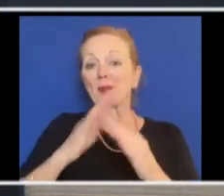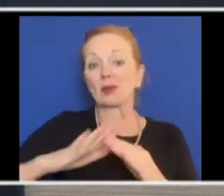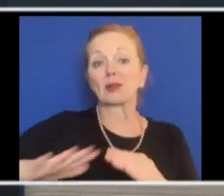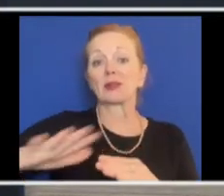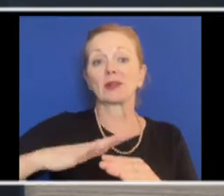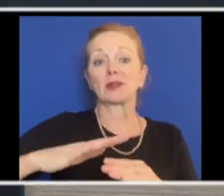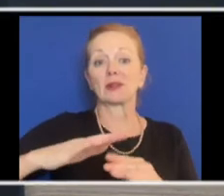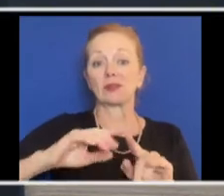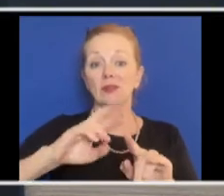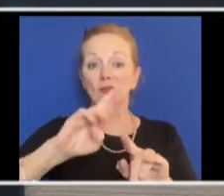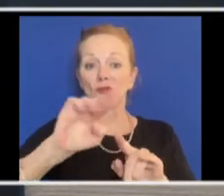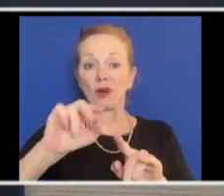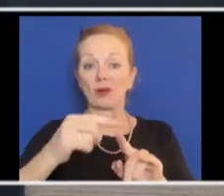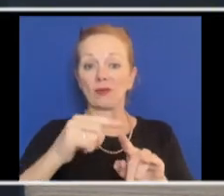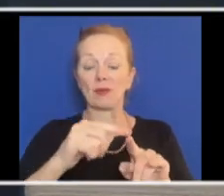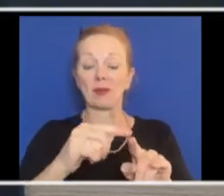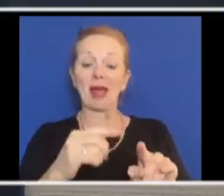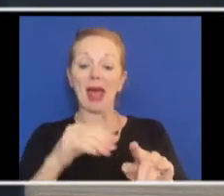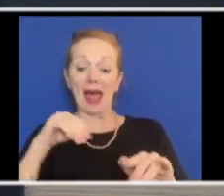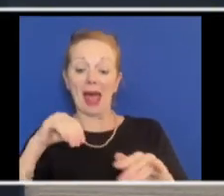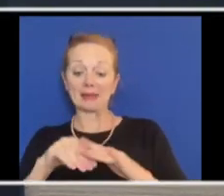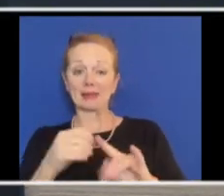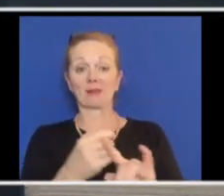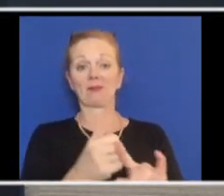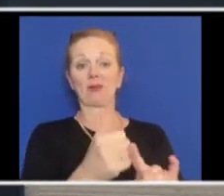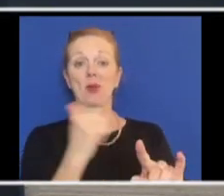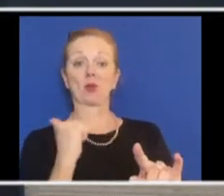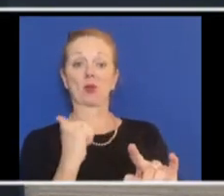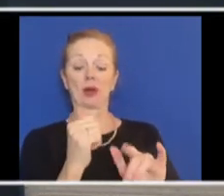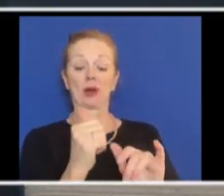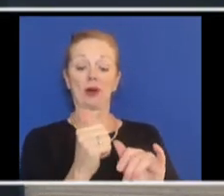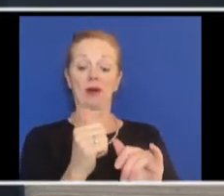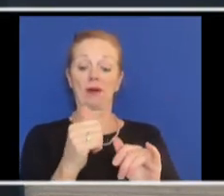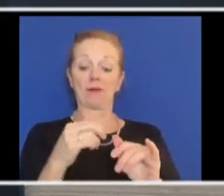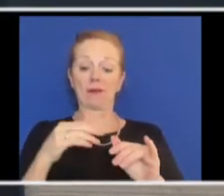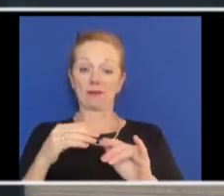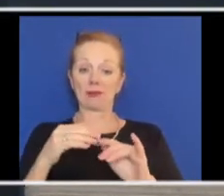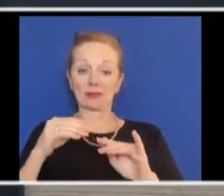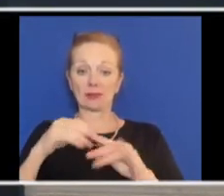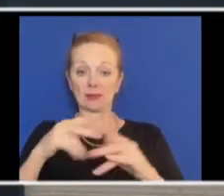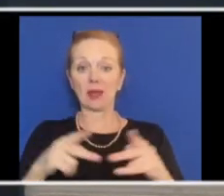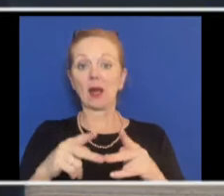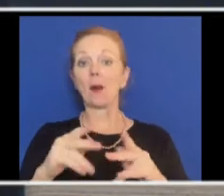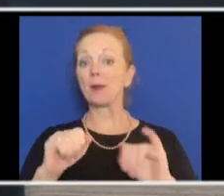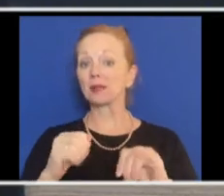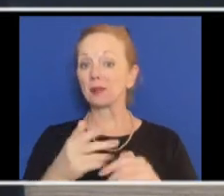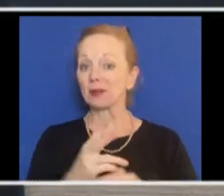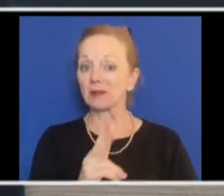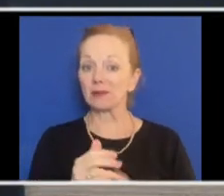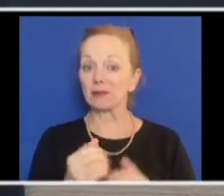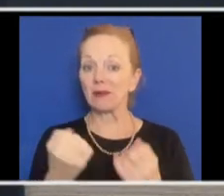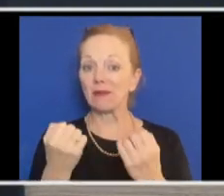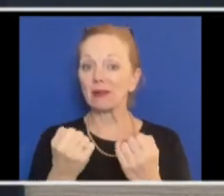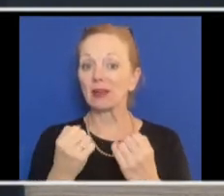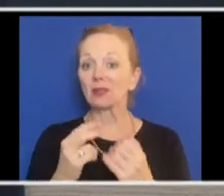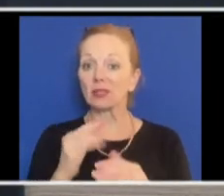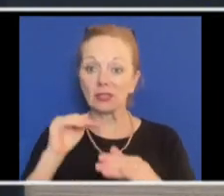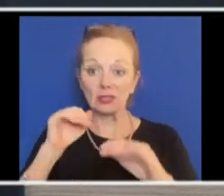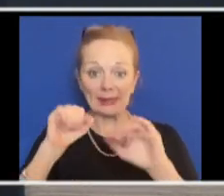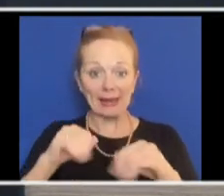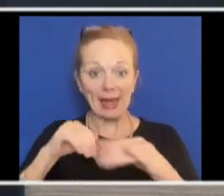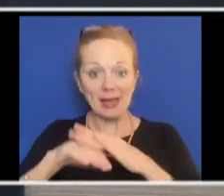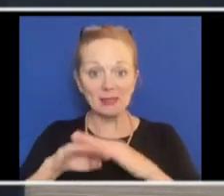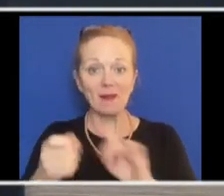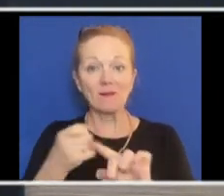rear of the site so the potential Vehicles could access the site from a